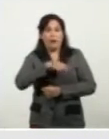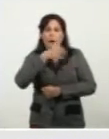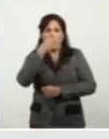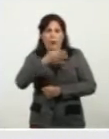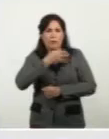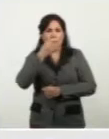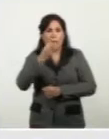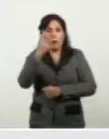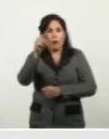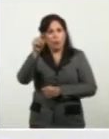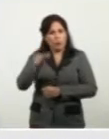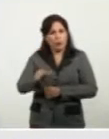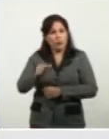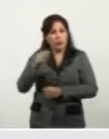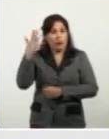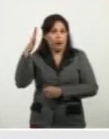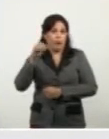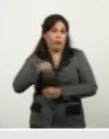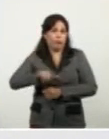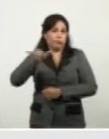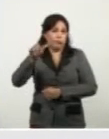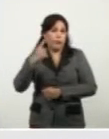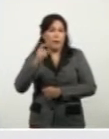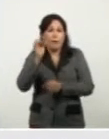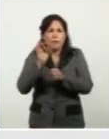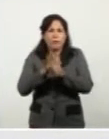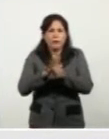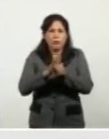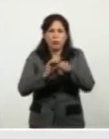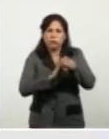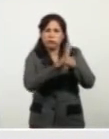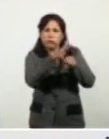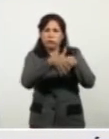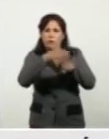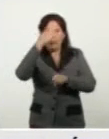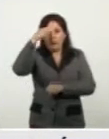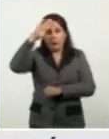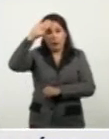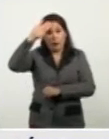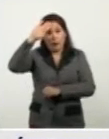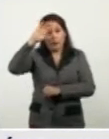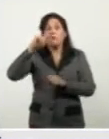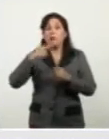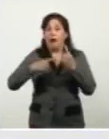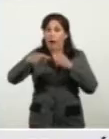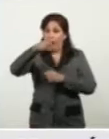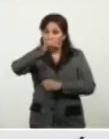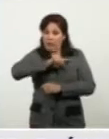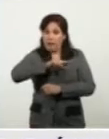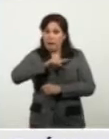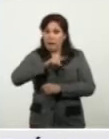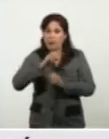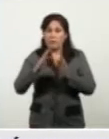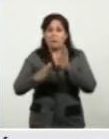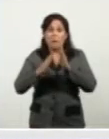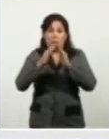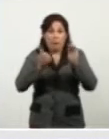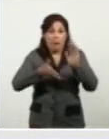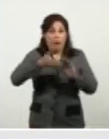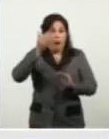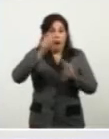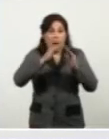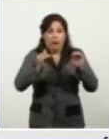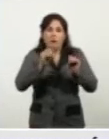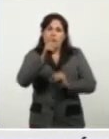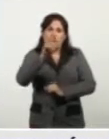in this condition at the Dr. Luis Diaz Soto Military Hospital here in Havana, who we had mentioned yesterday. 1 serious patient in